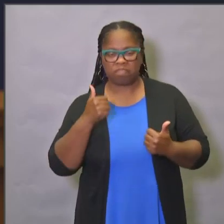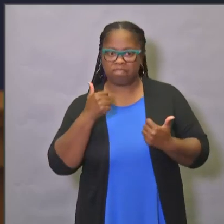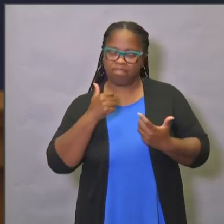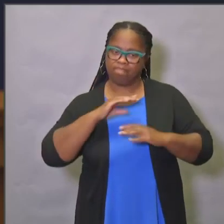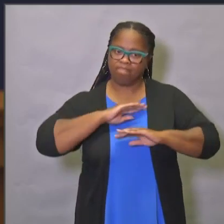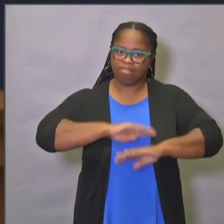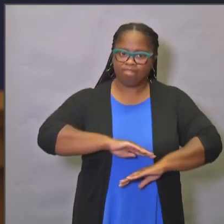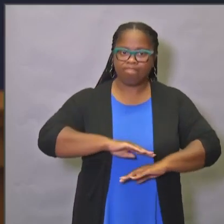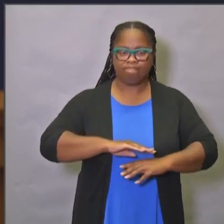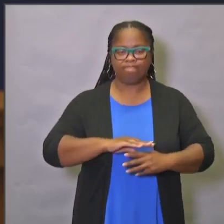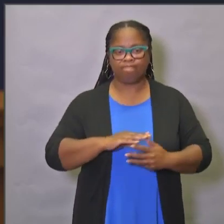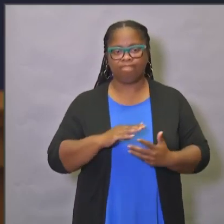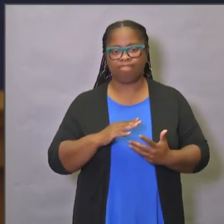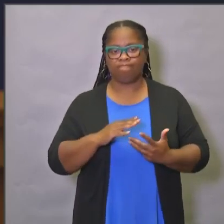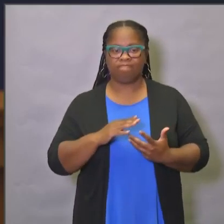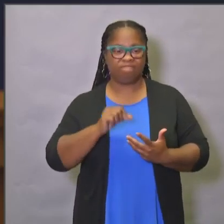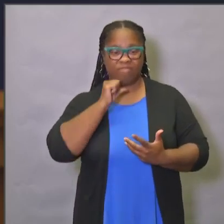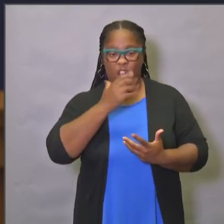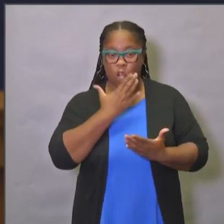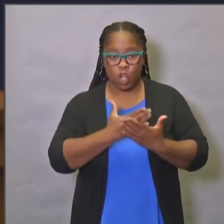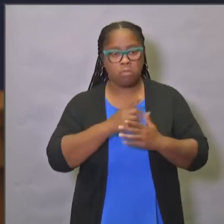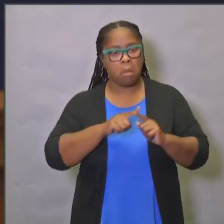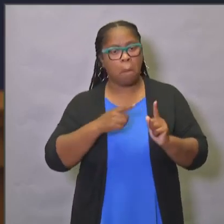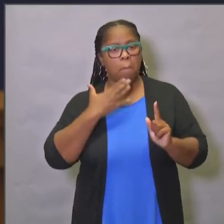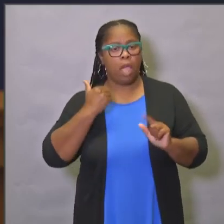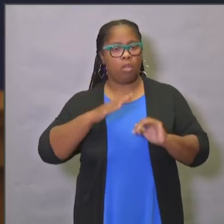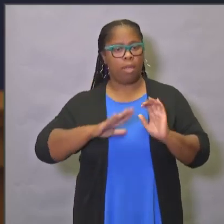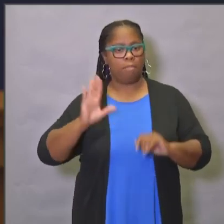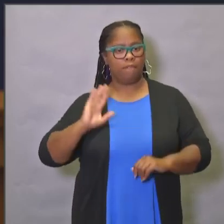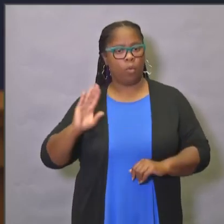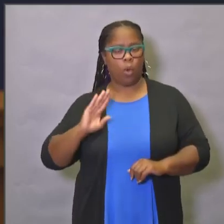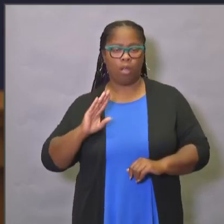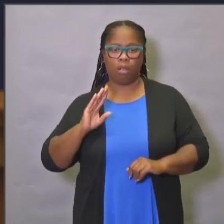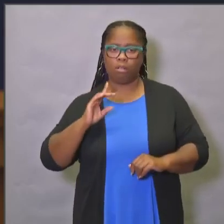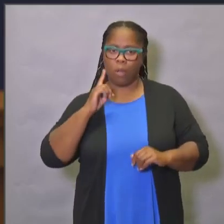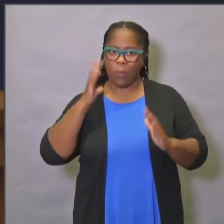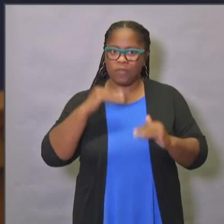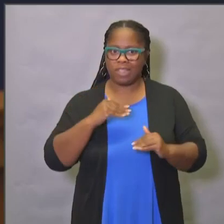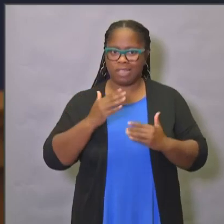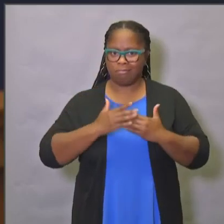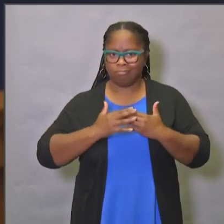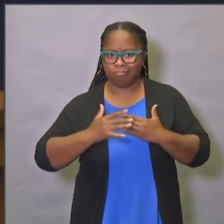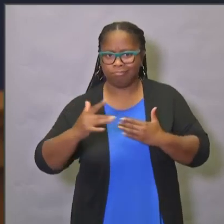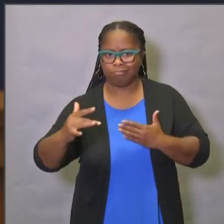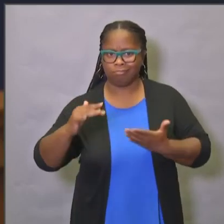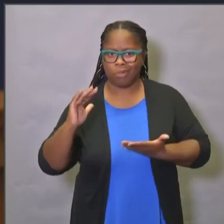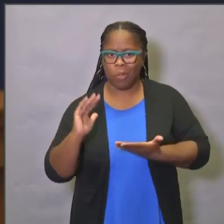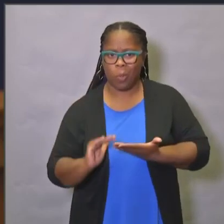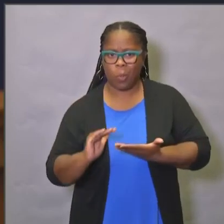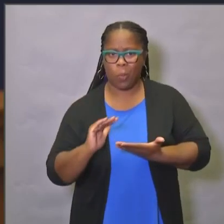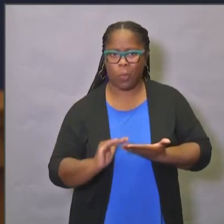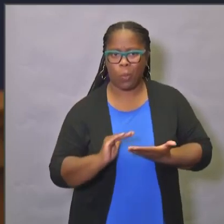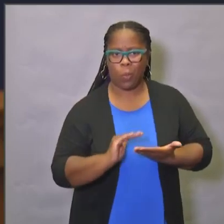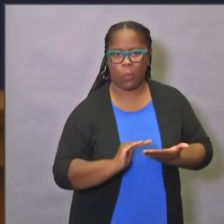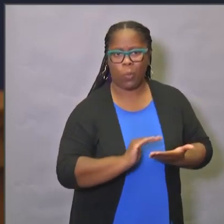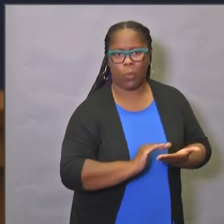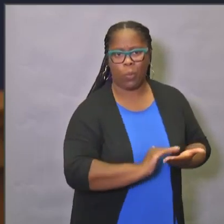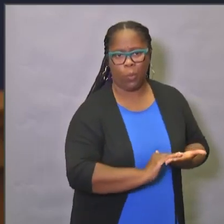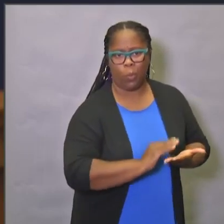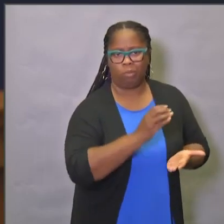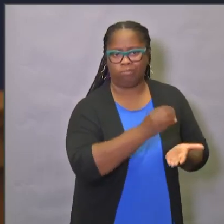on the path forward that has us every day seeing lower and lower numbers of people passing away from